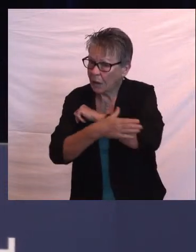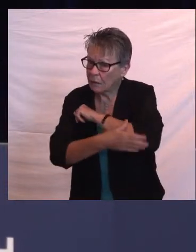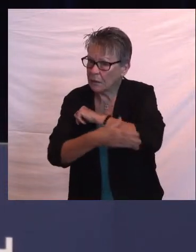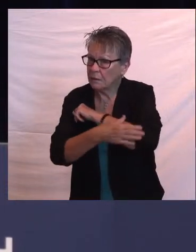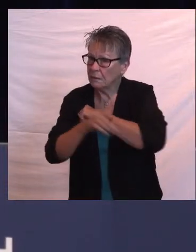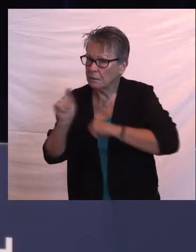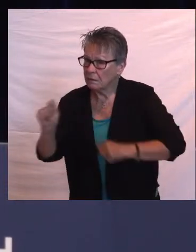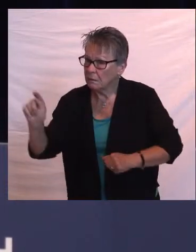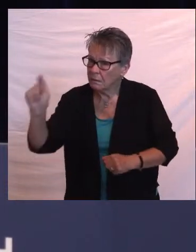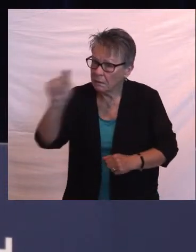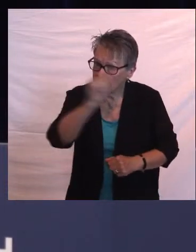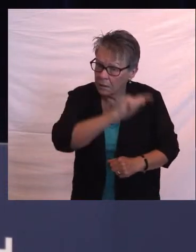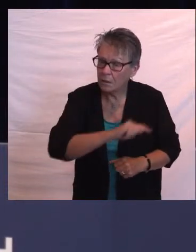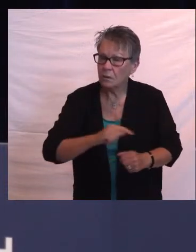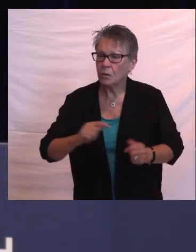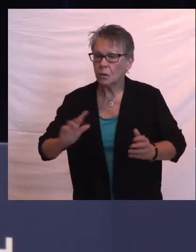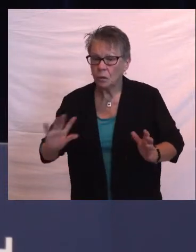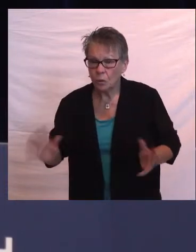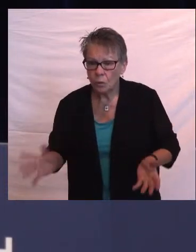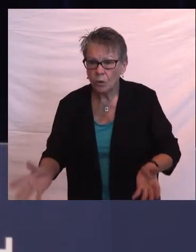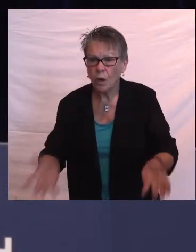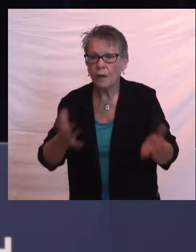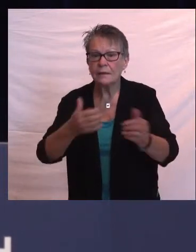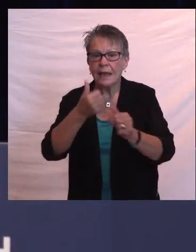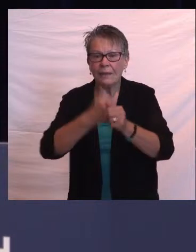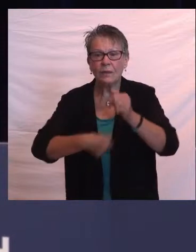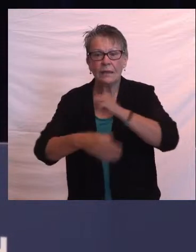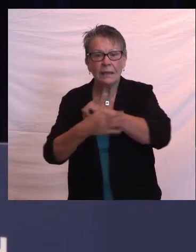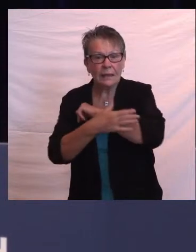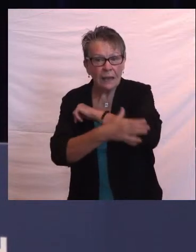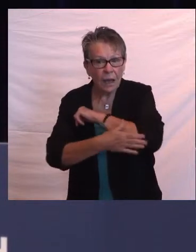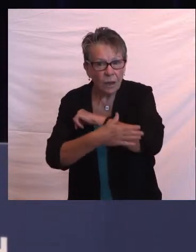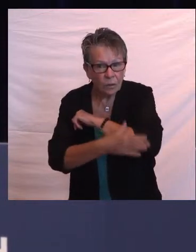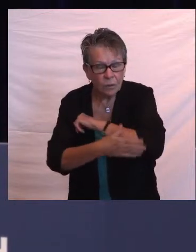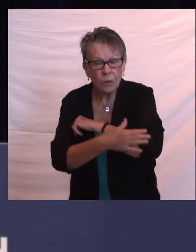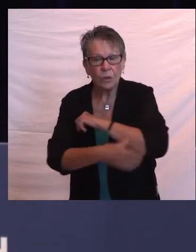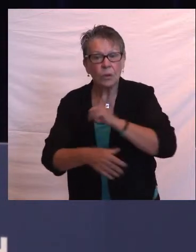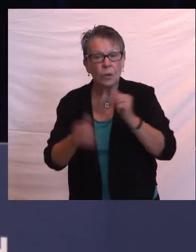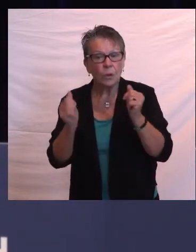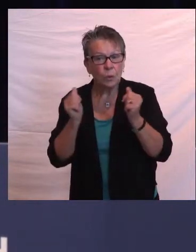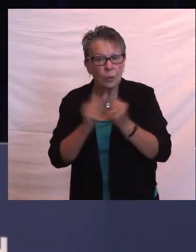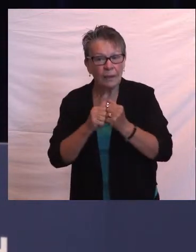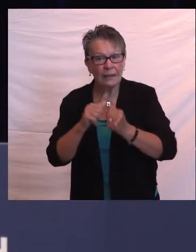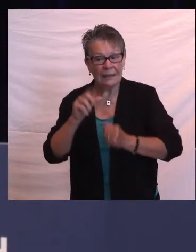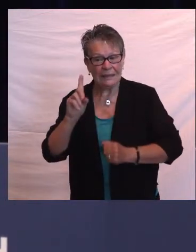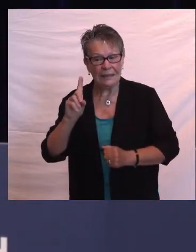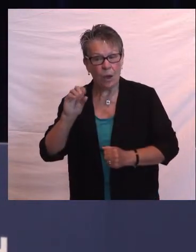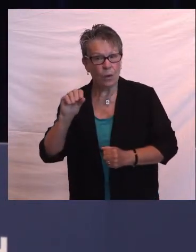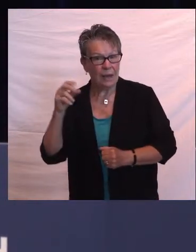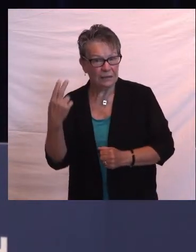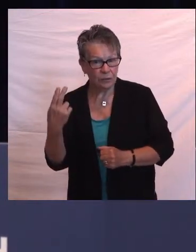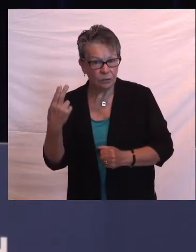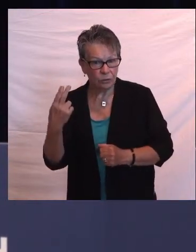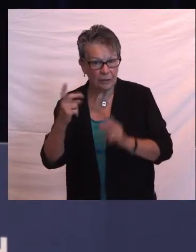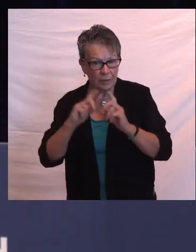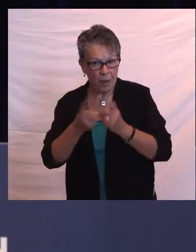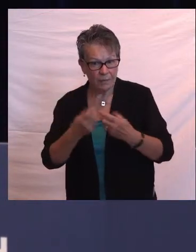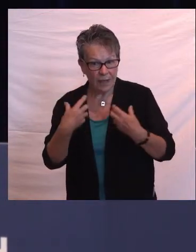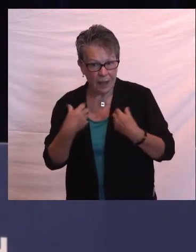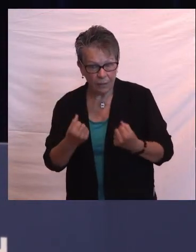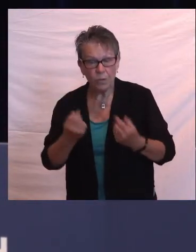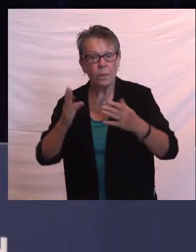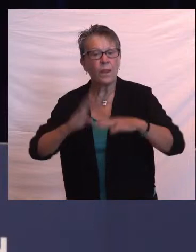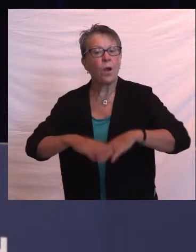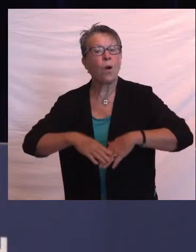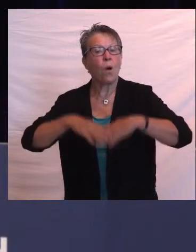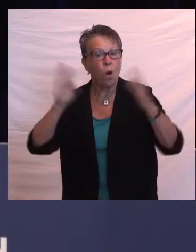expect every county, with support from the Department of Health, to open up a static vaccination site